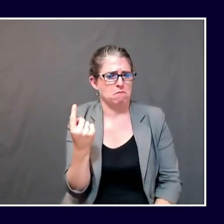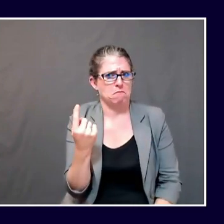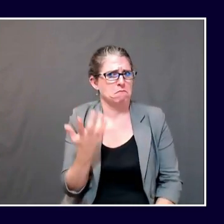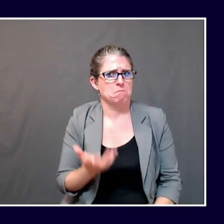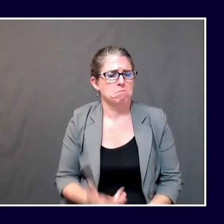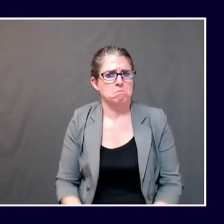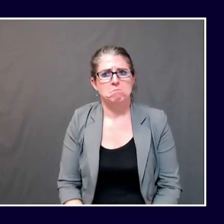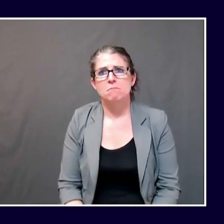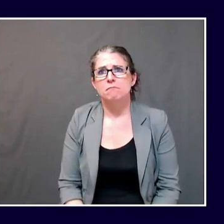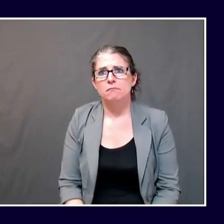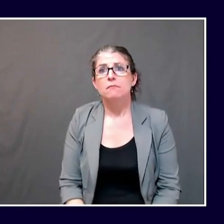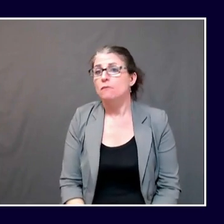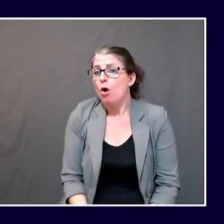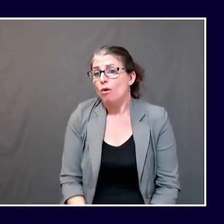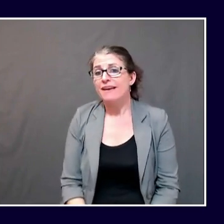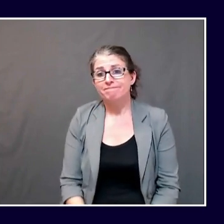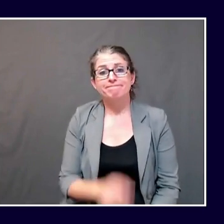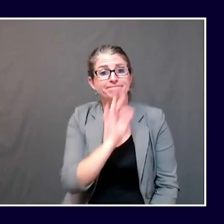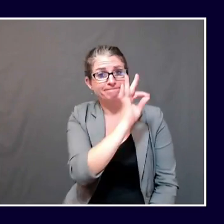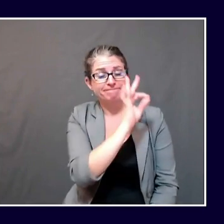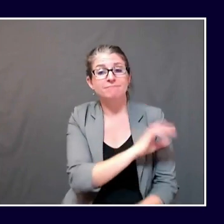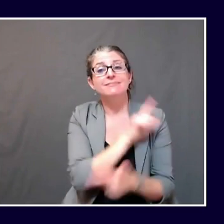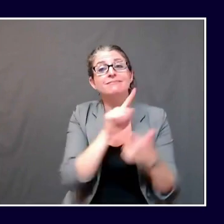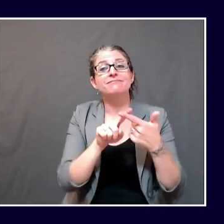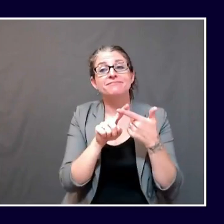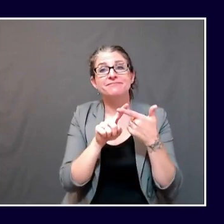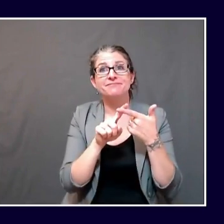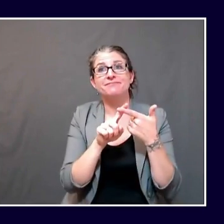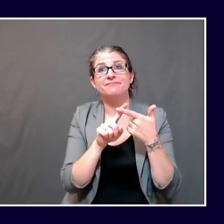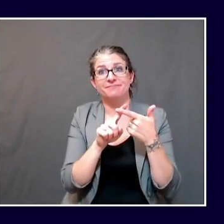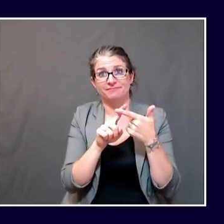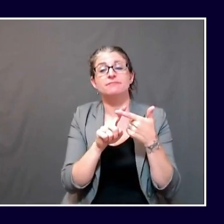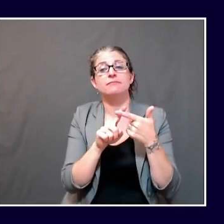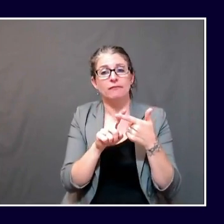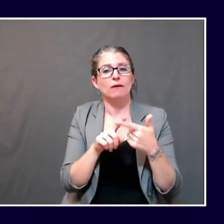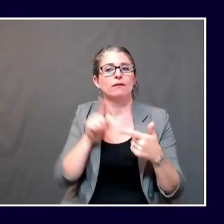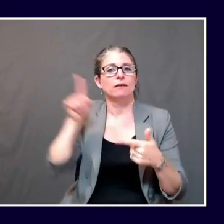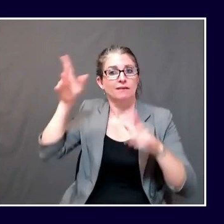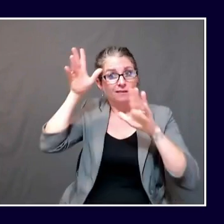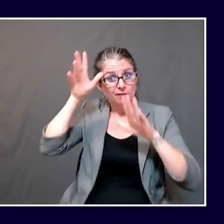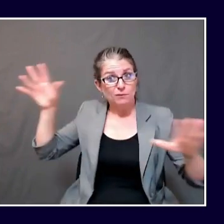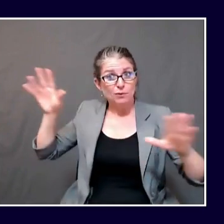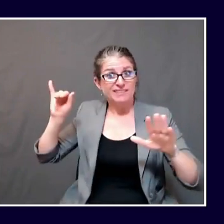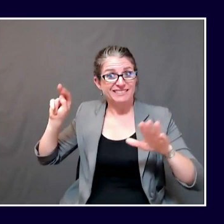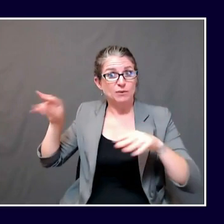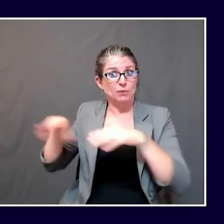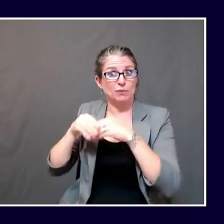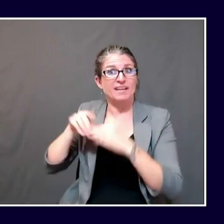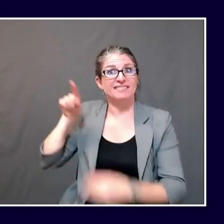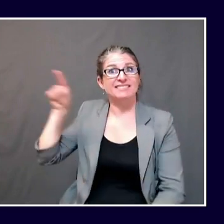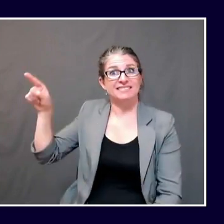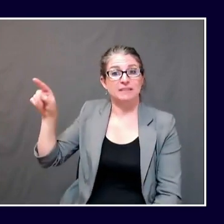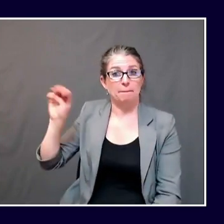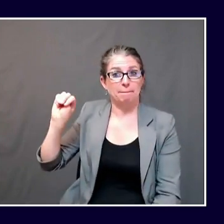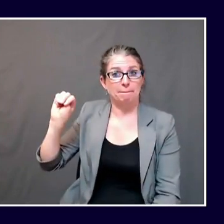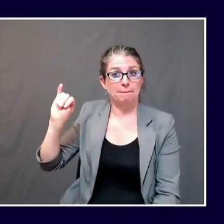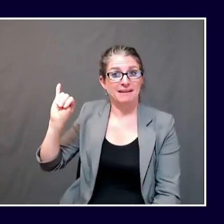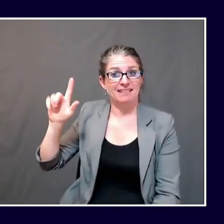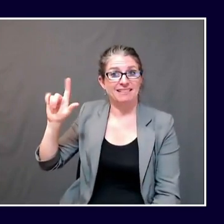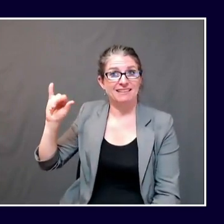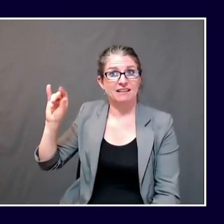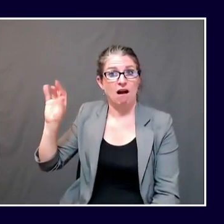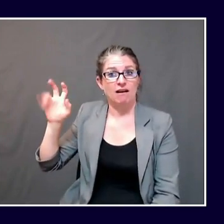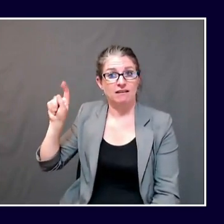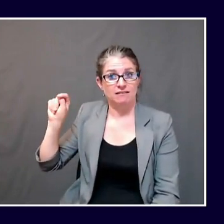region. Specifically, it's about the Millinocket region where cases seem to have